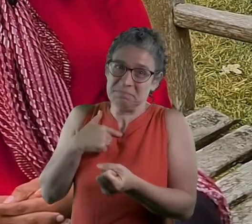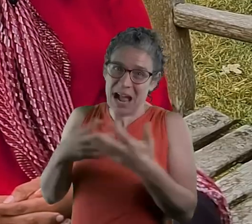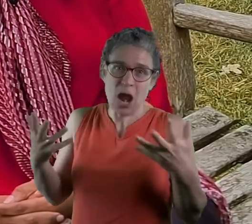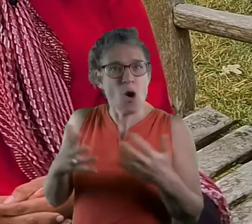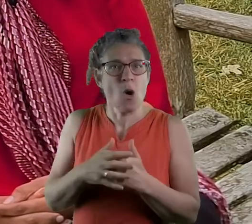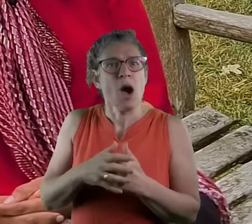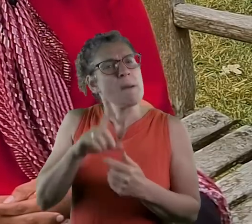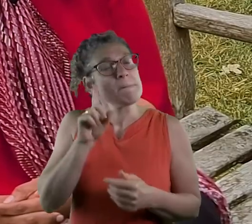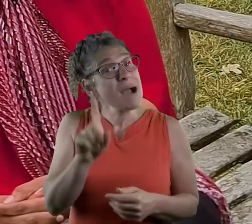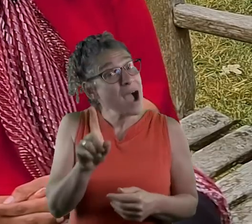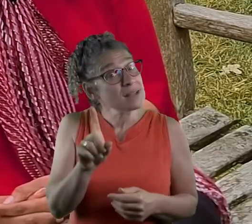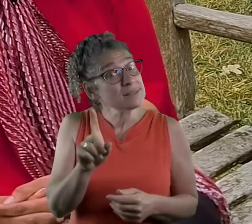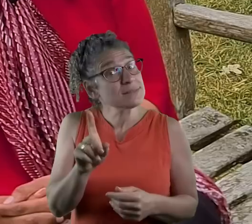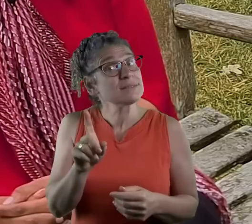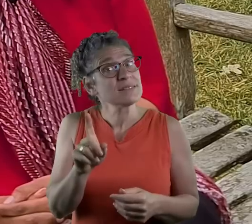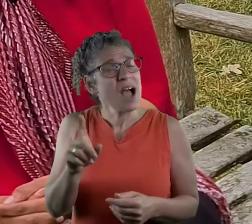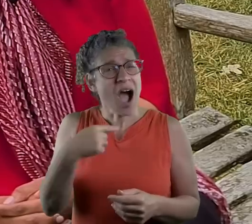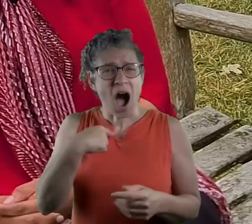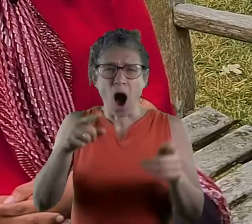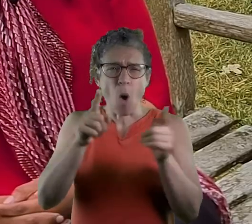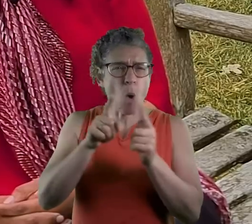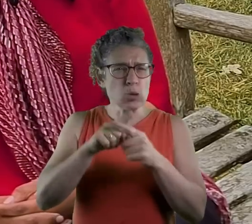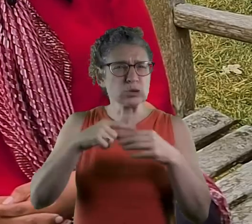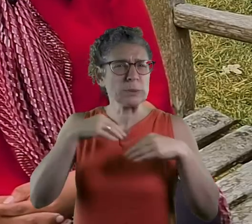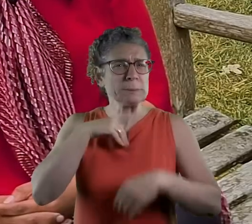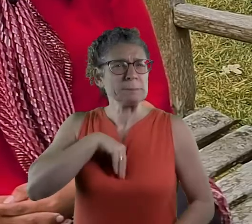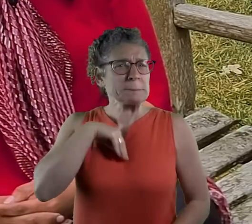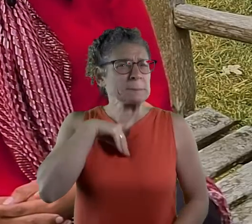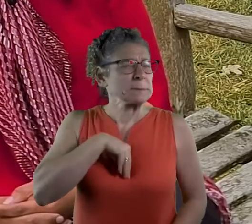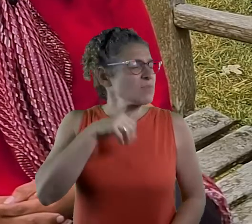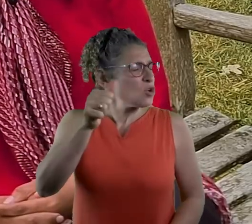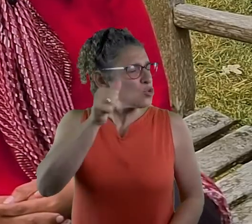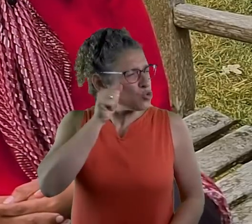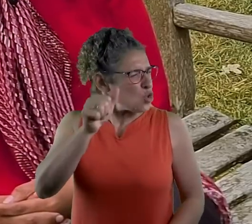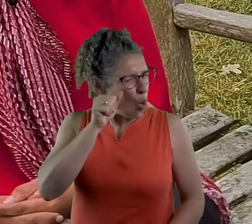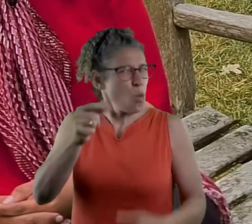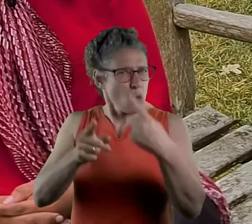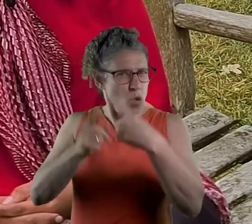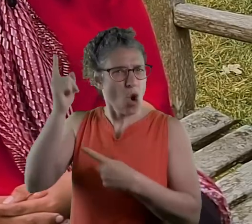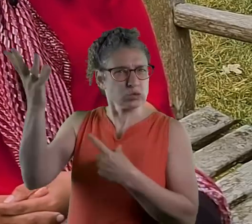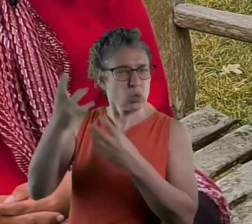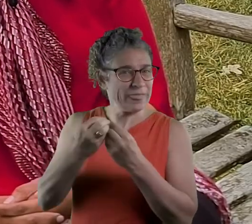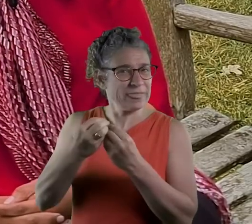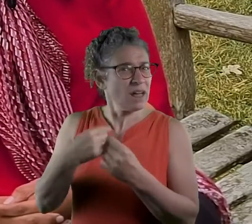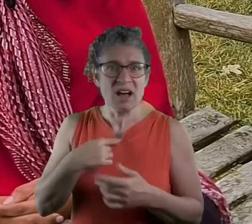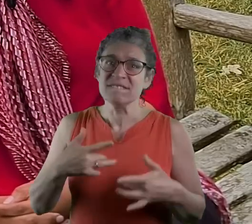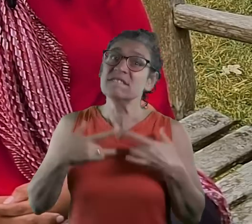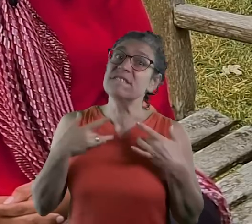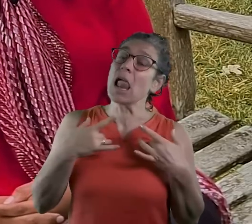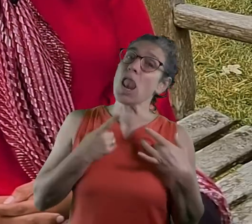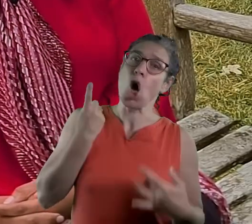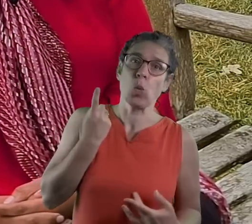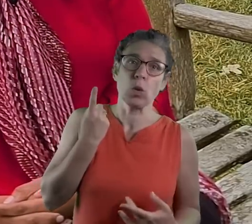myself. But at the same time, I had this overwhelming sense of God being with me, that I was not